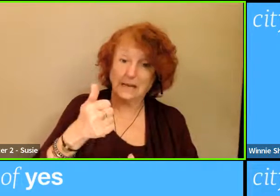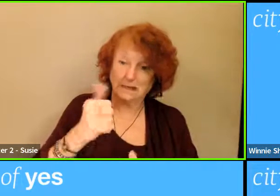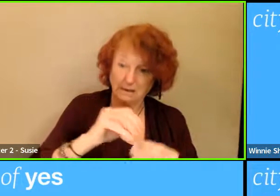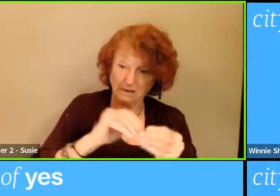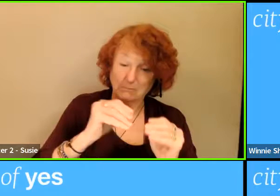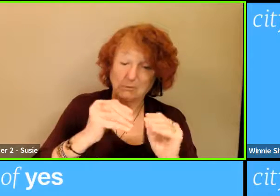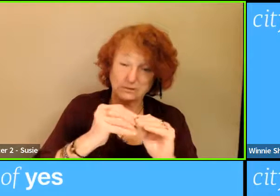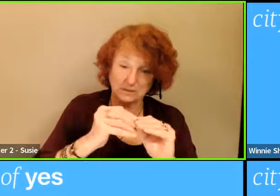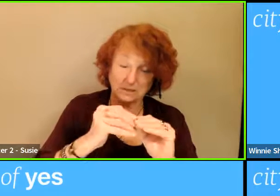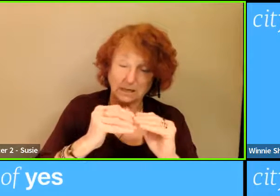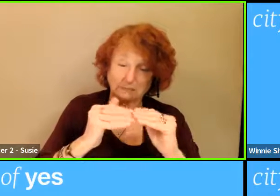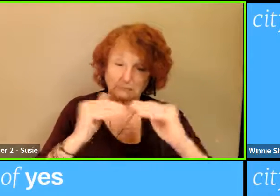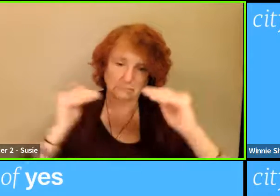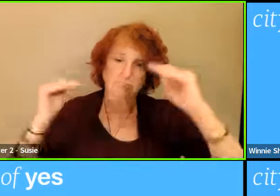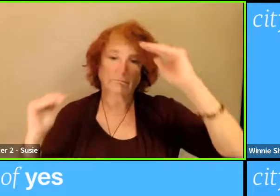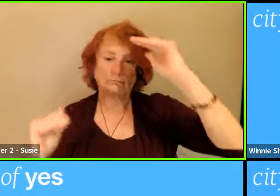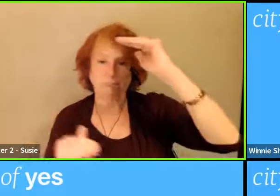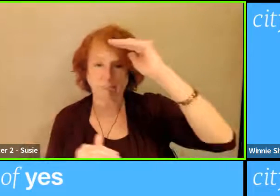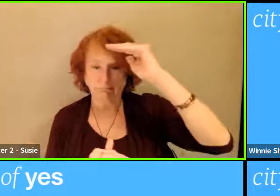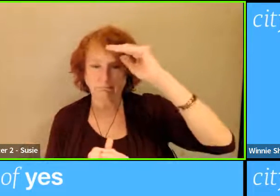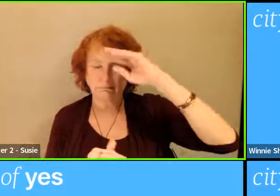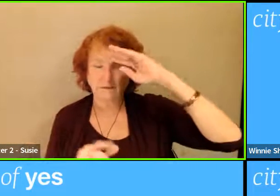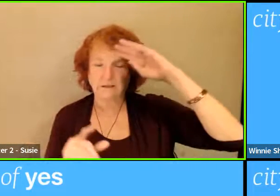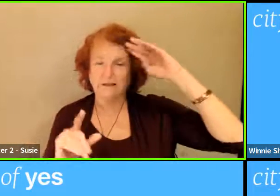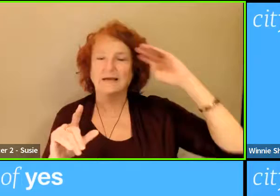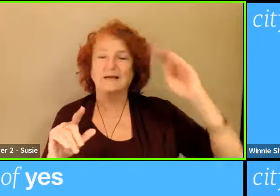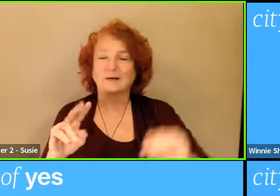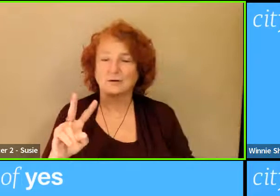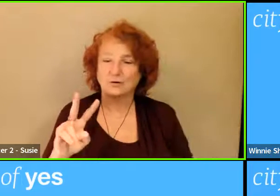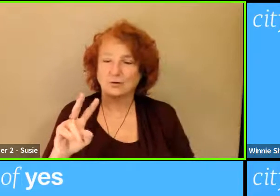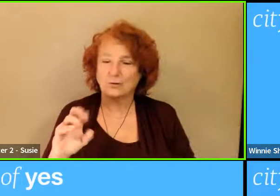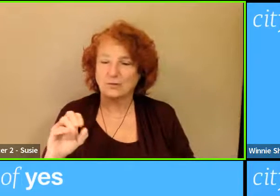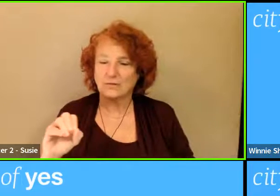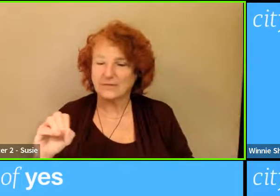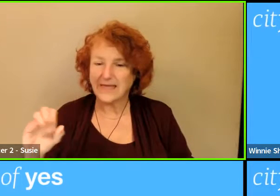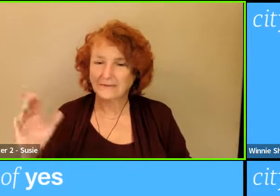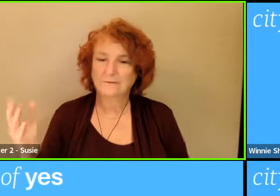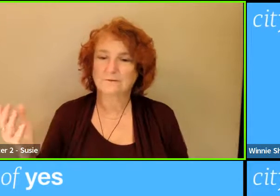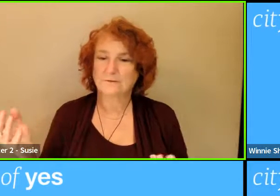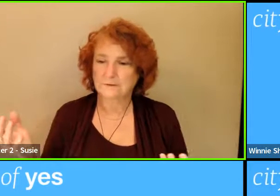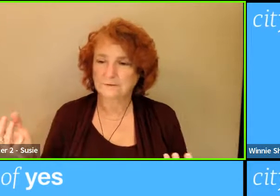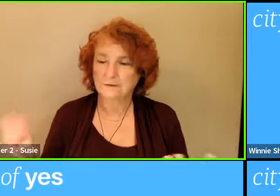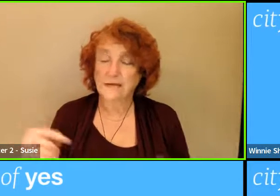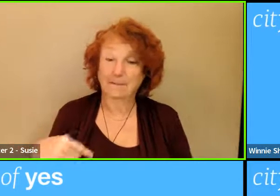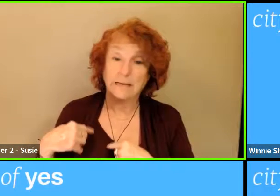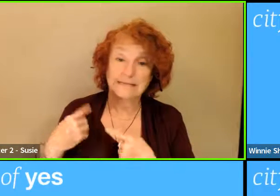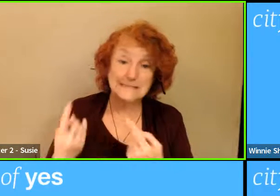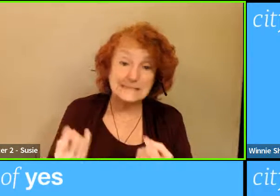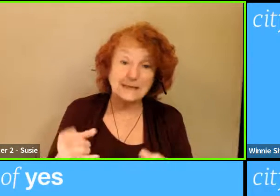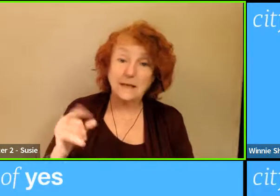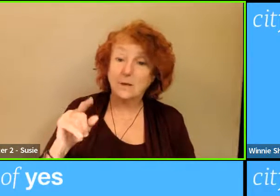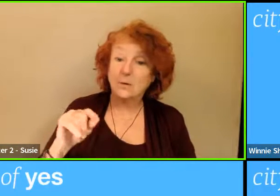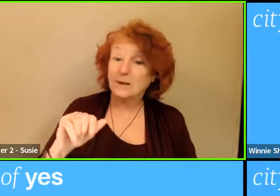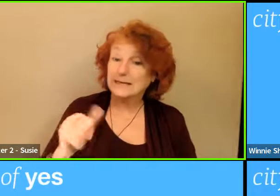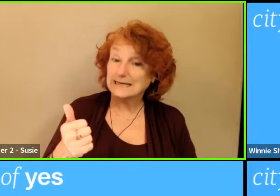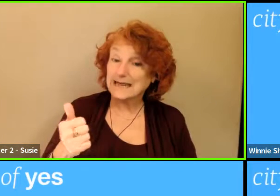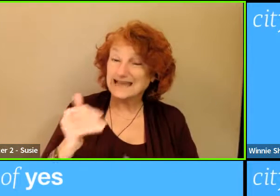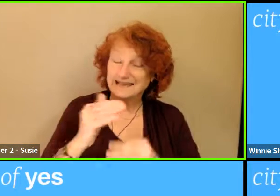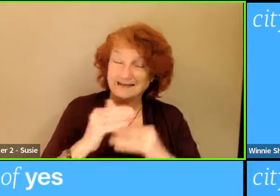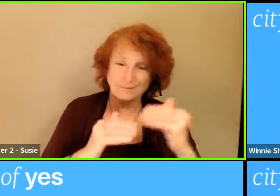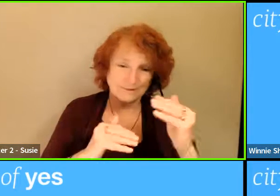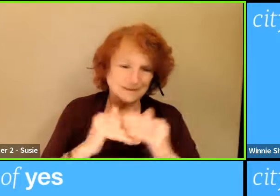and significantly below where it was in the year 2000. But meanwhile, since 2010, we've